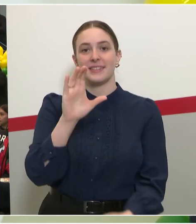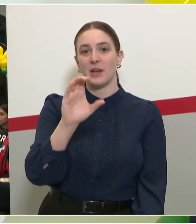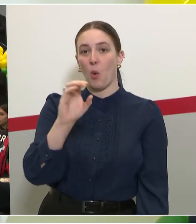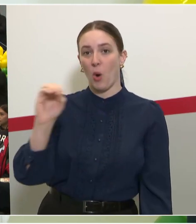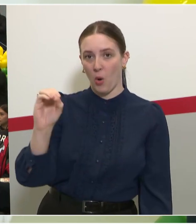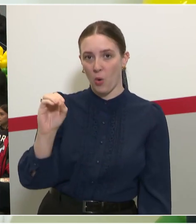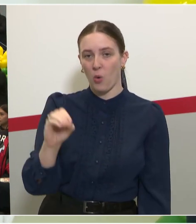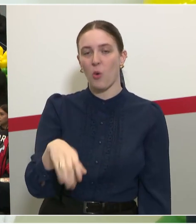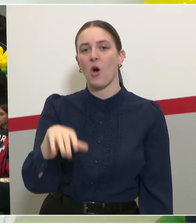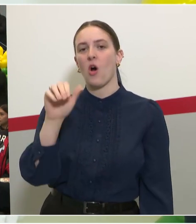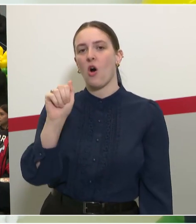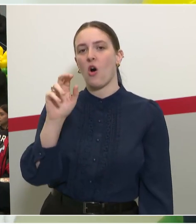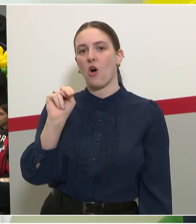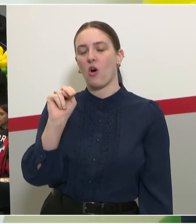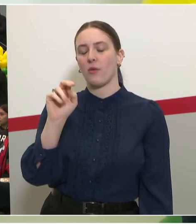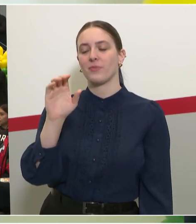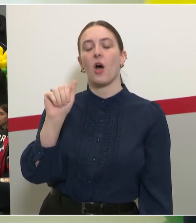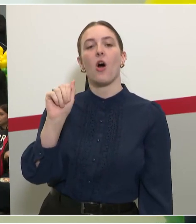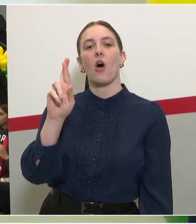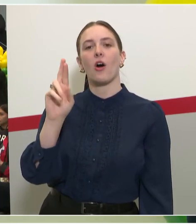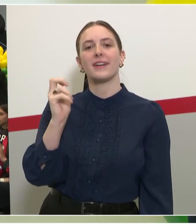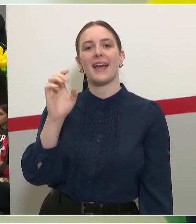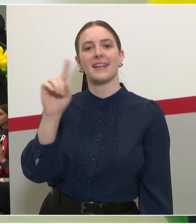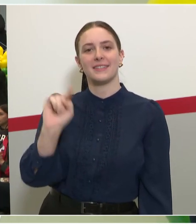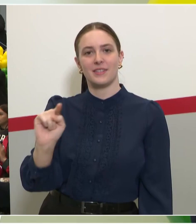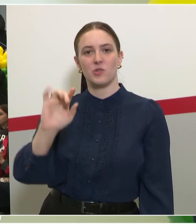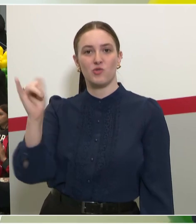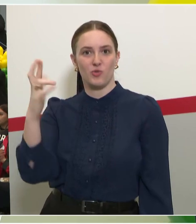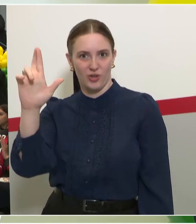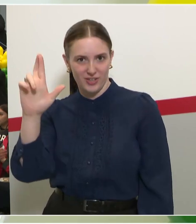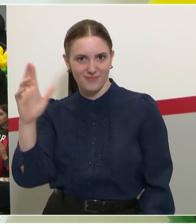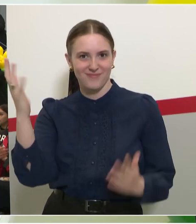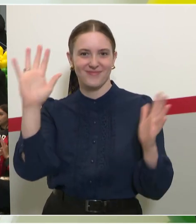Jr. The Howard, give them a round of applause.